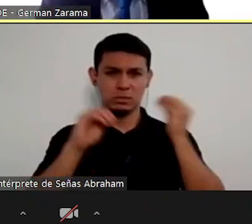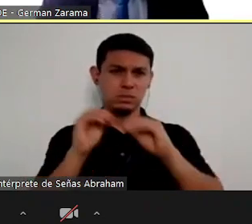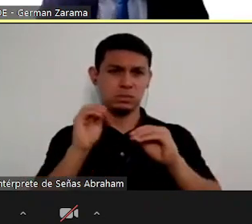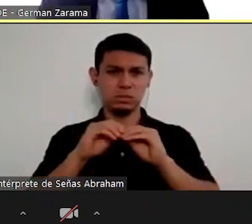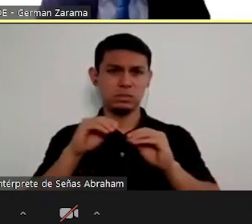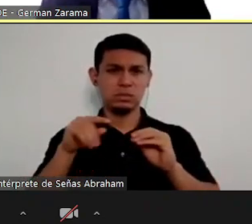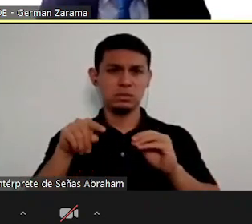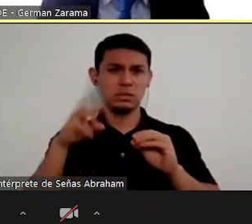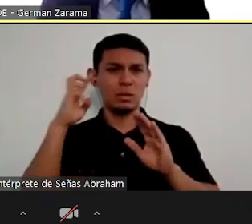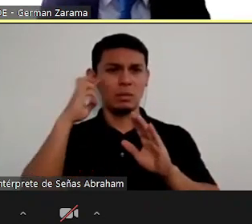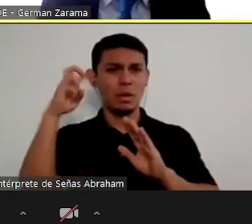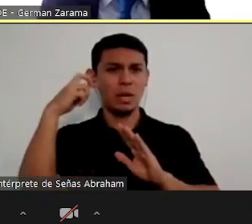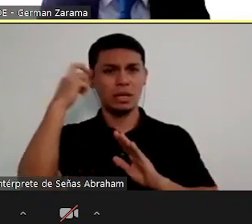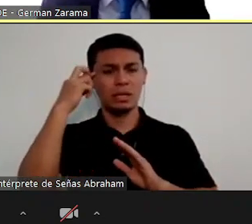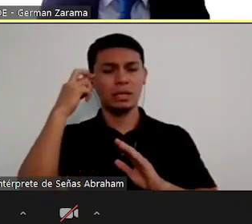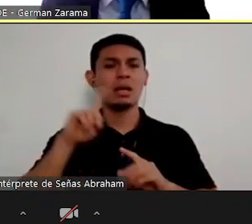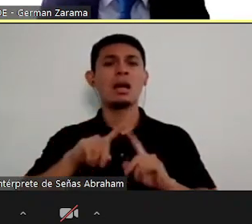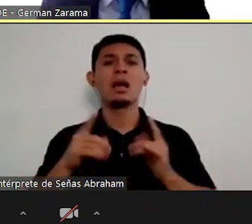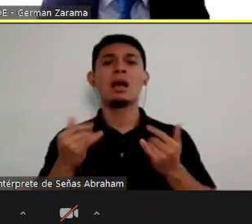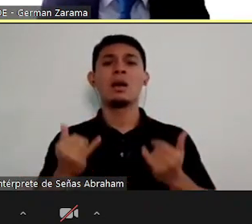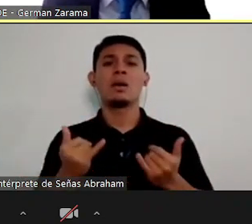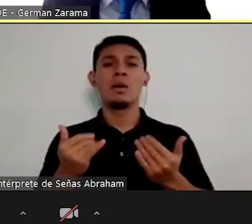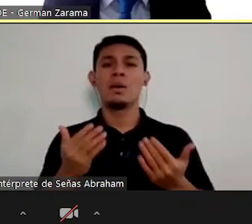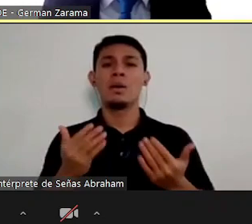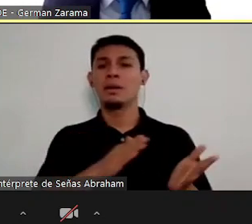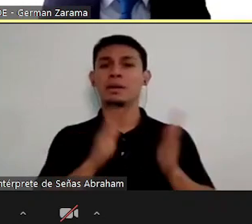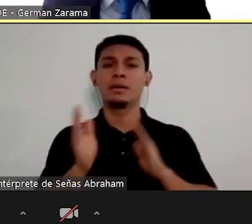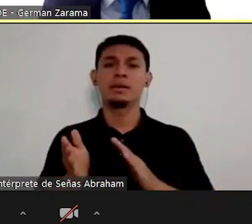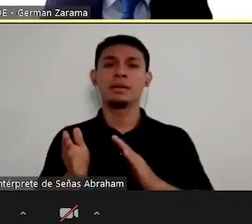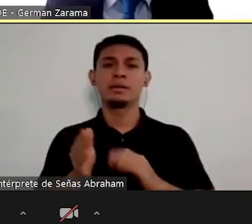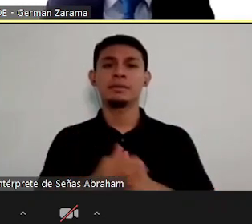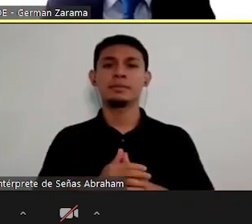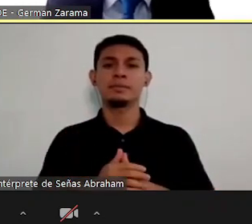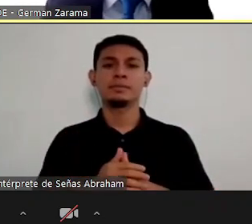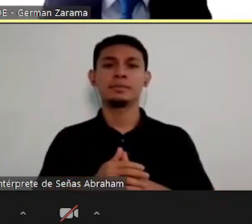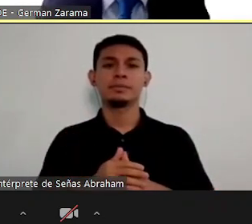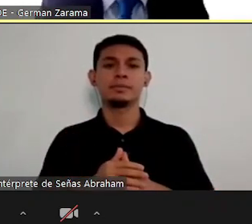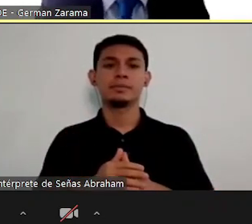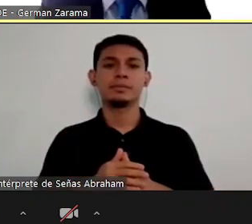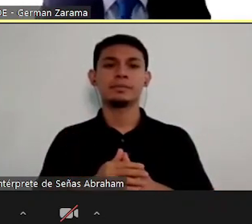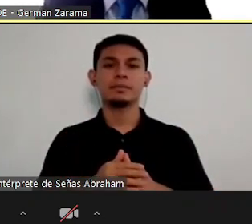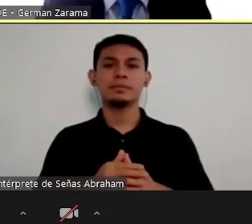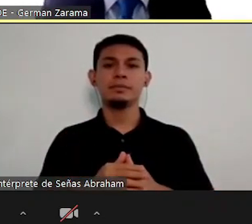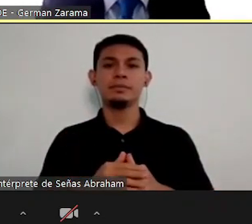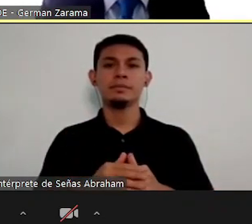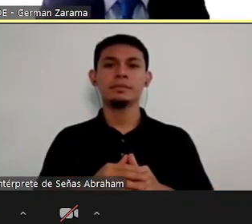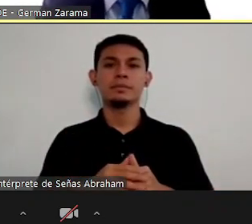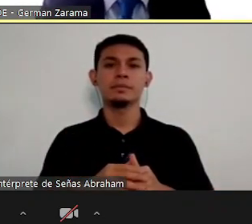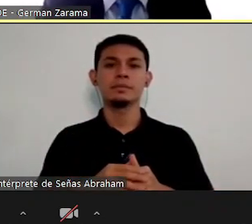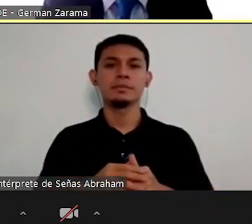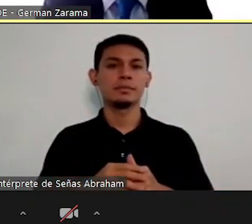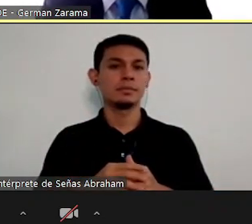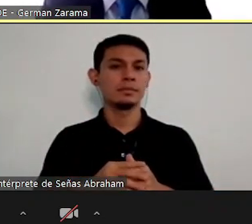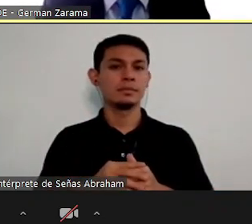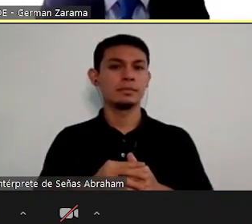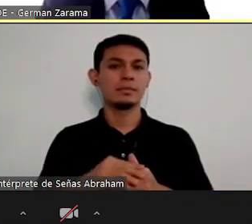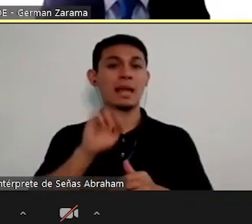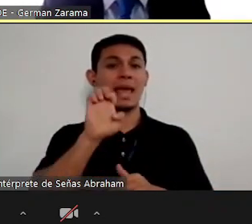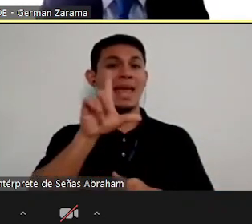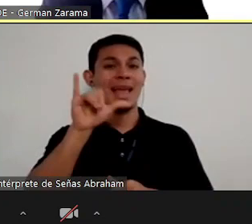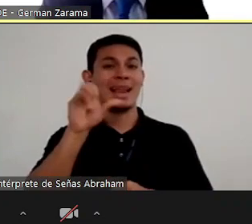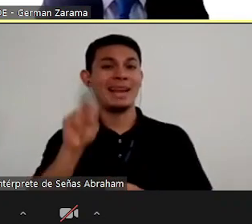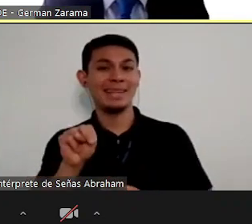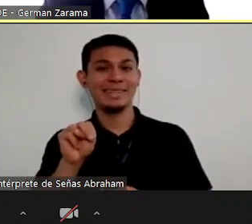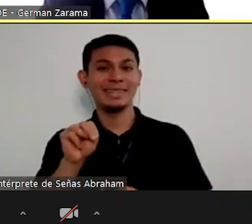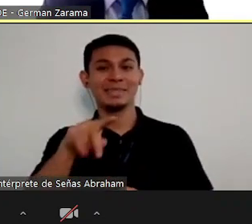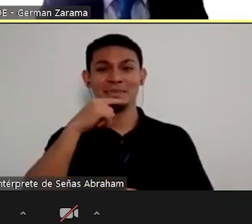and implement this instrument of policies we will continue now with uh helene that is from